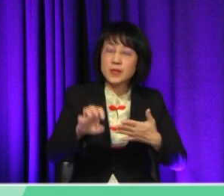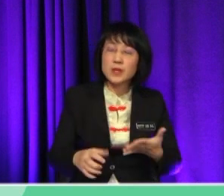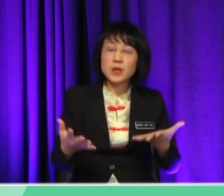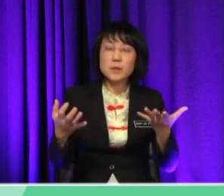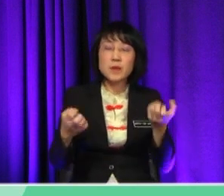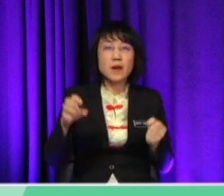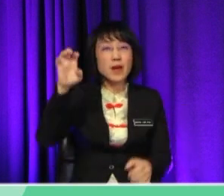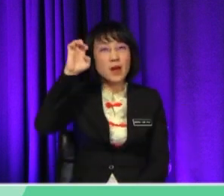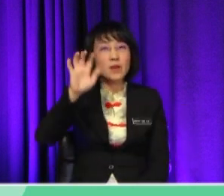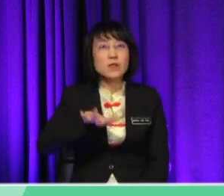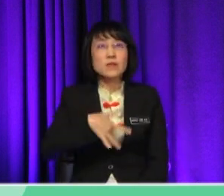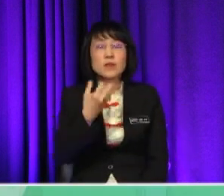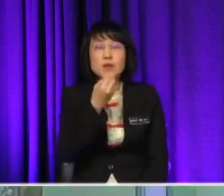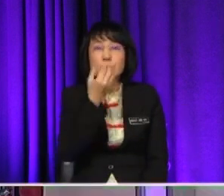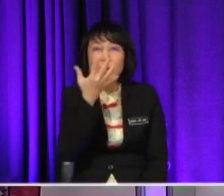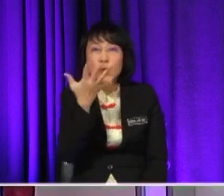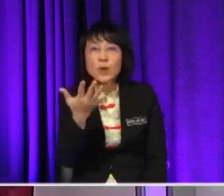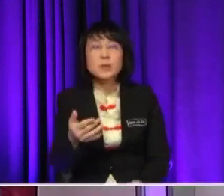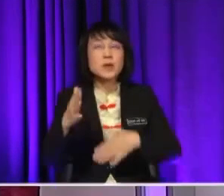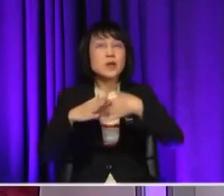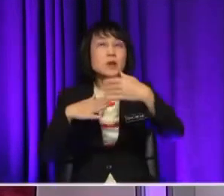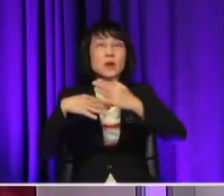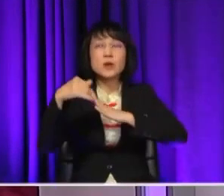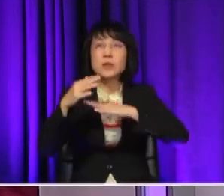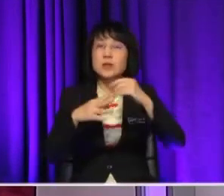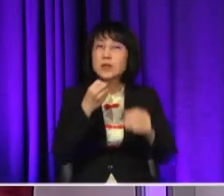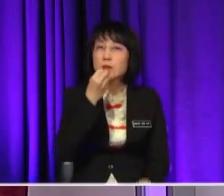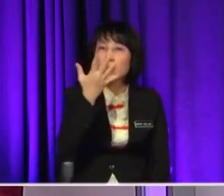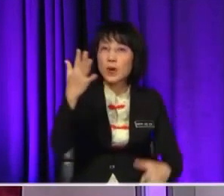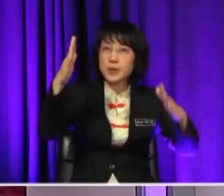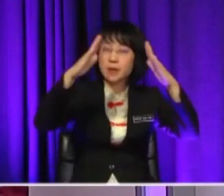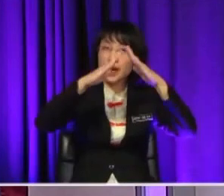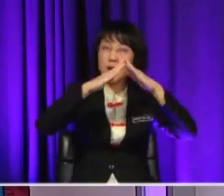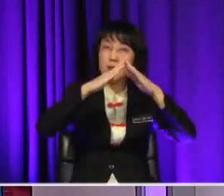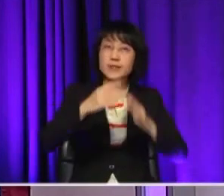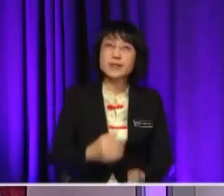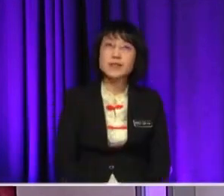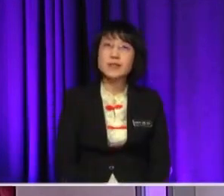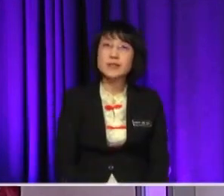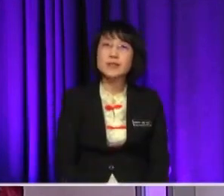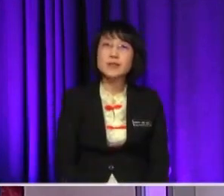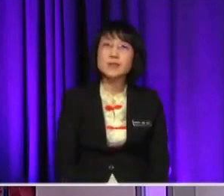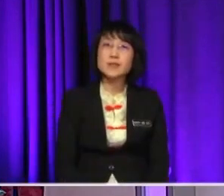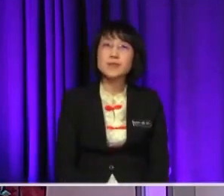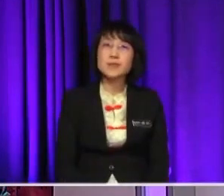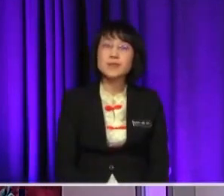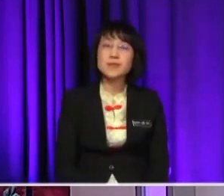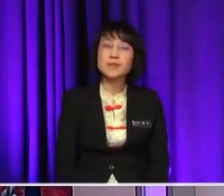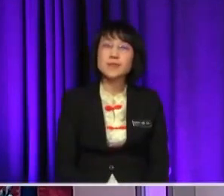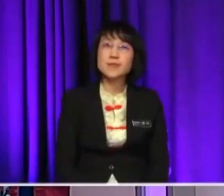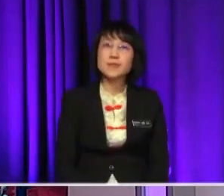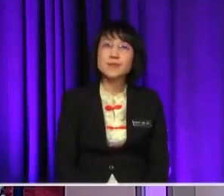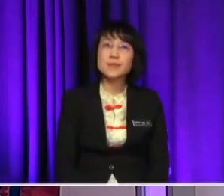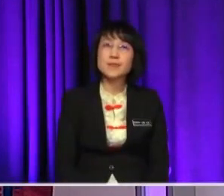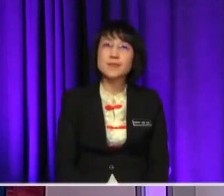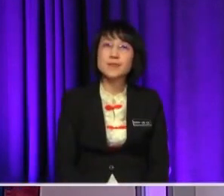warm, and of course a cozy warm house. It's just, you notice that it's in italics. Yes. Because it's the